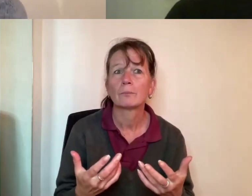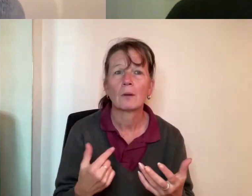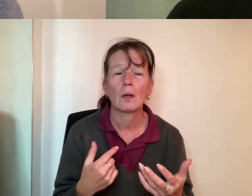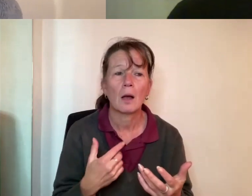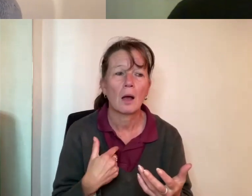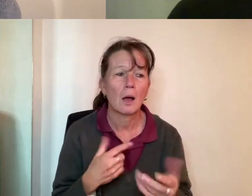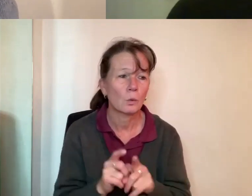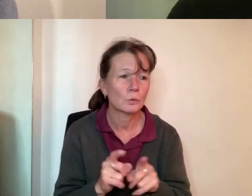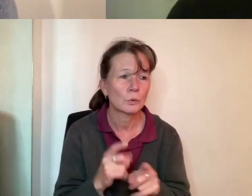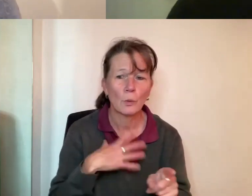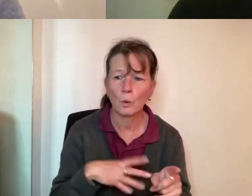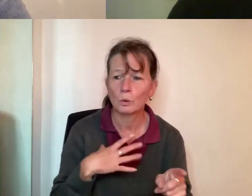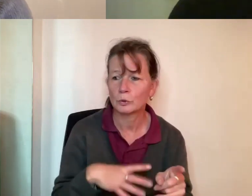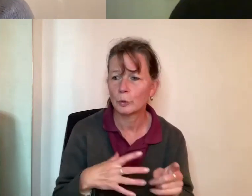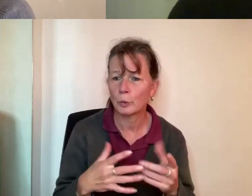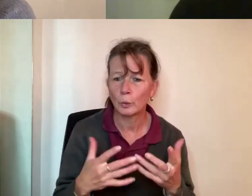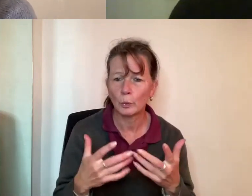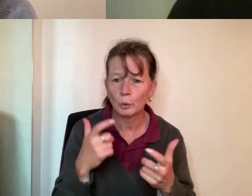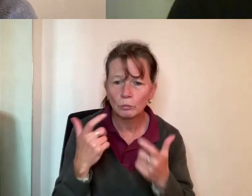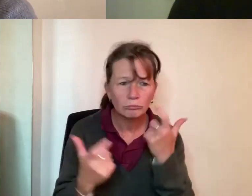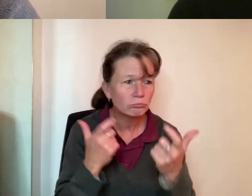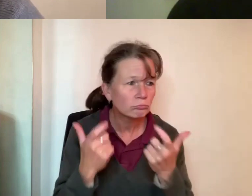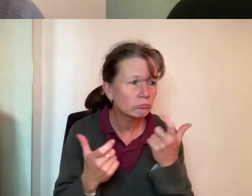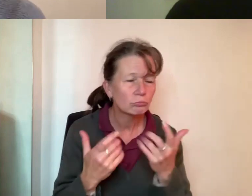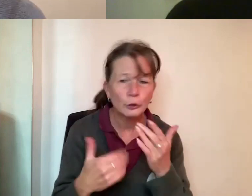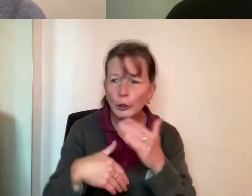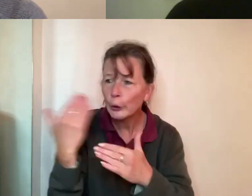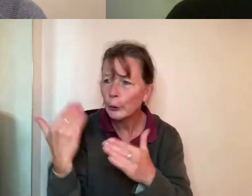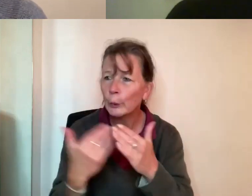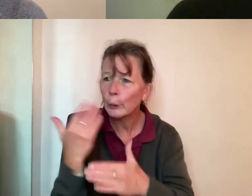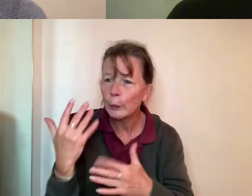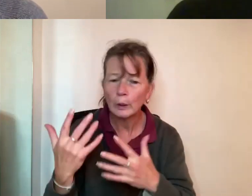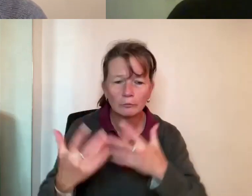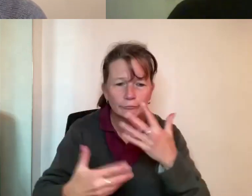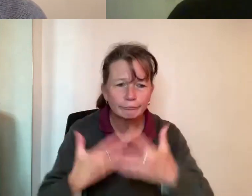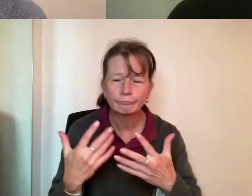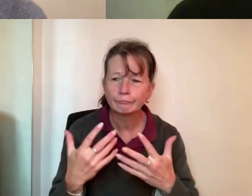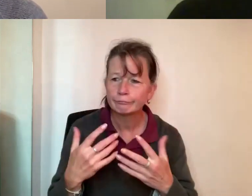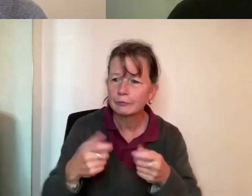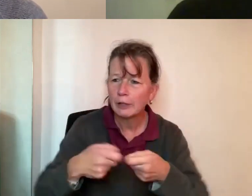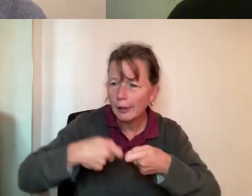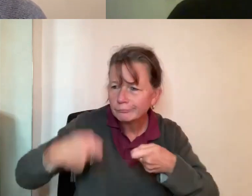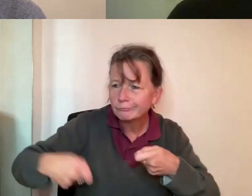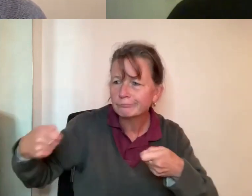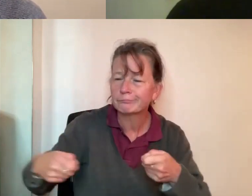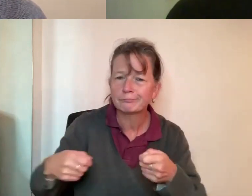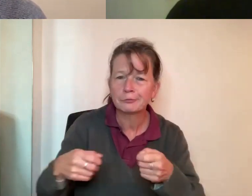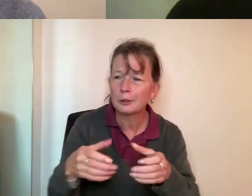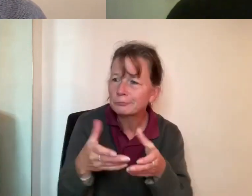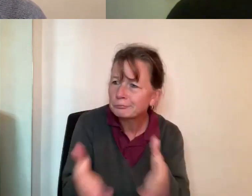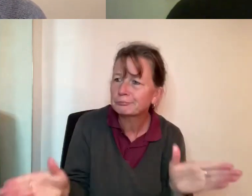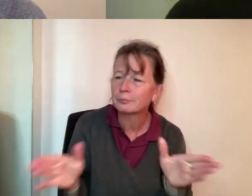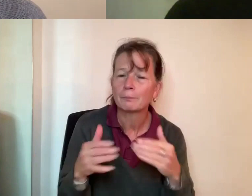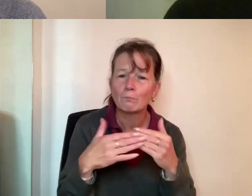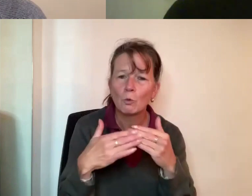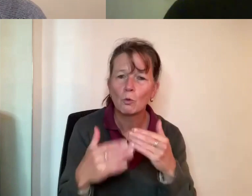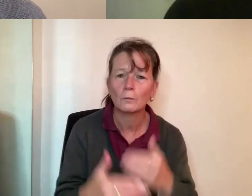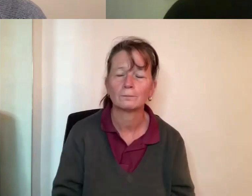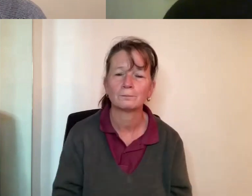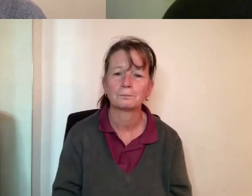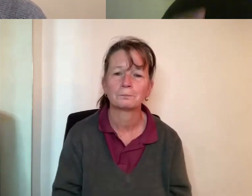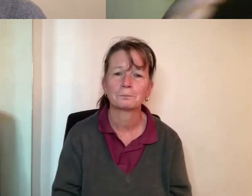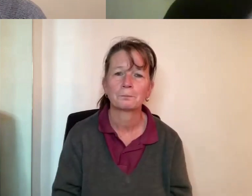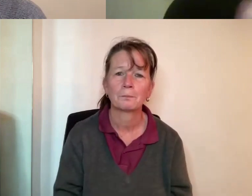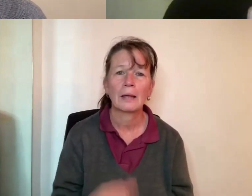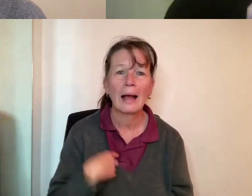we also want to continually renew and extend ourselves in that sense. I think